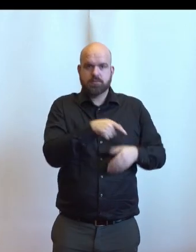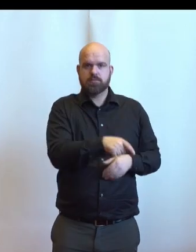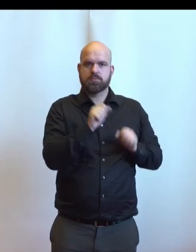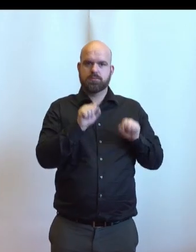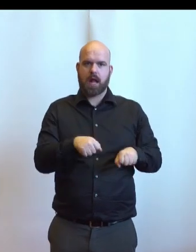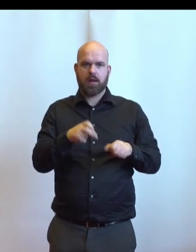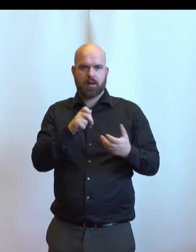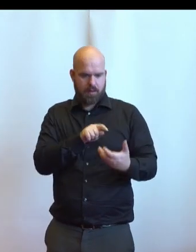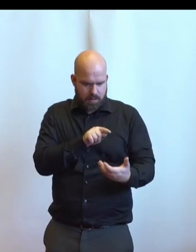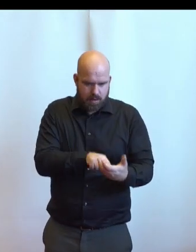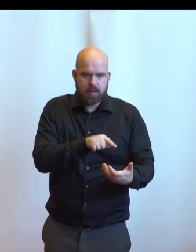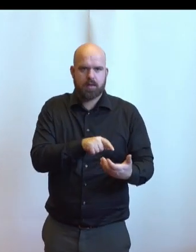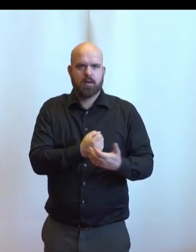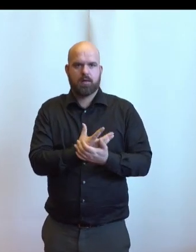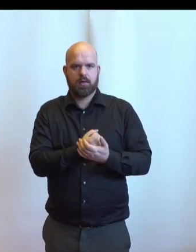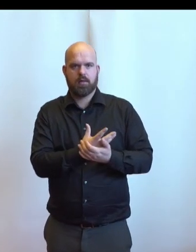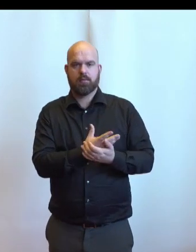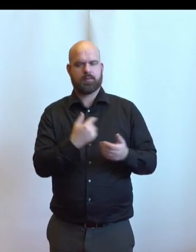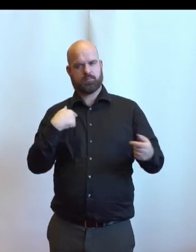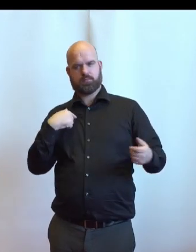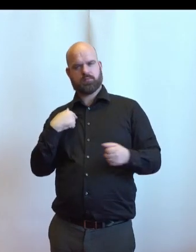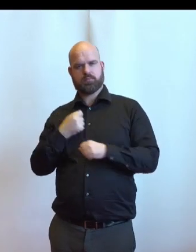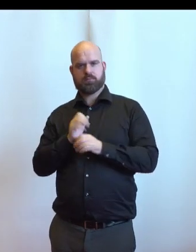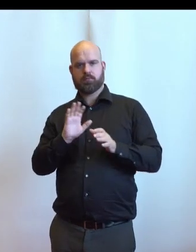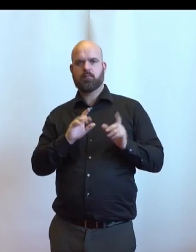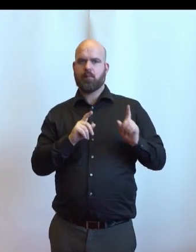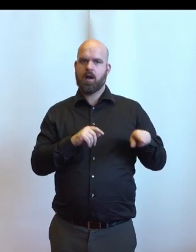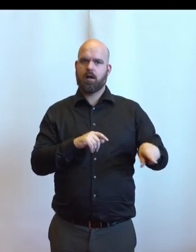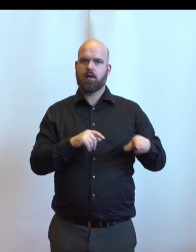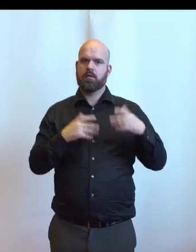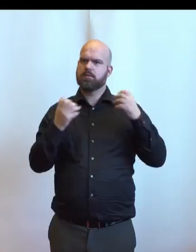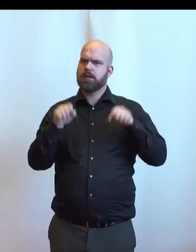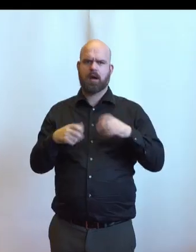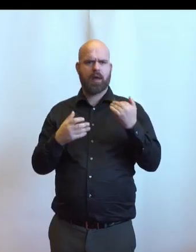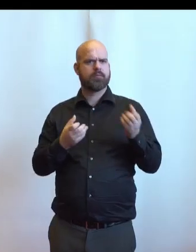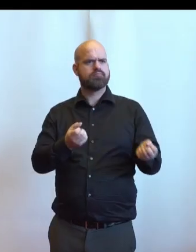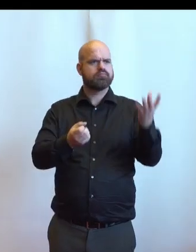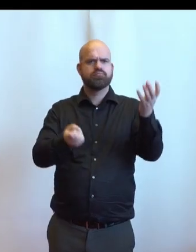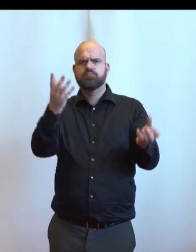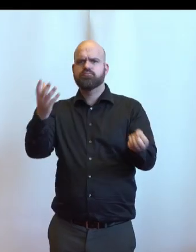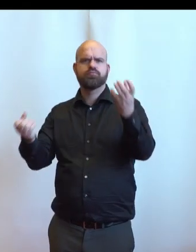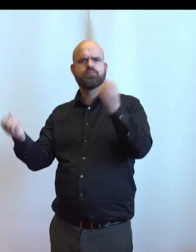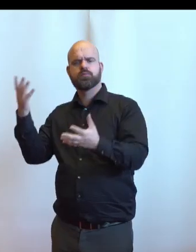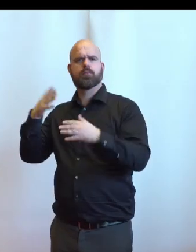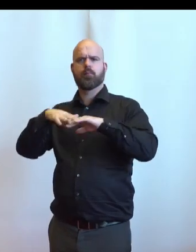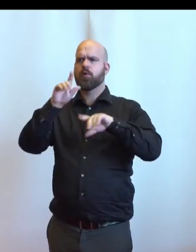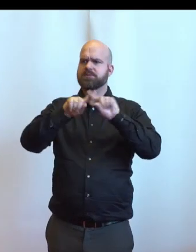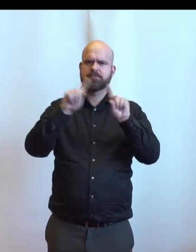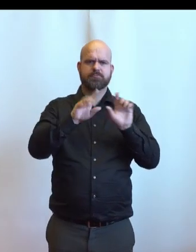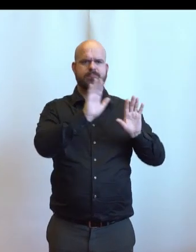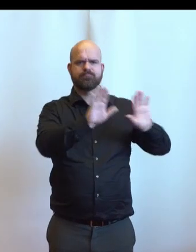in there. I also had a lot of thoughts about also cross-cultural communication, for example. So the cues